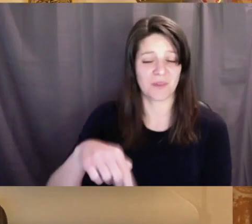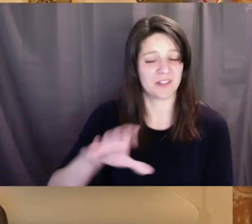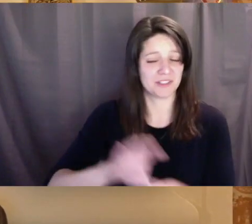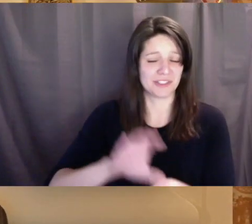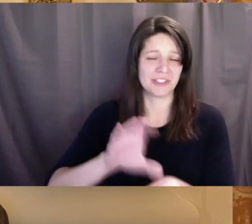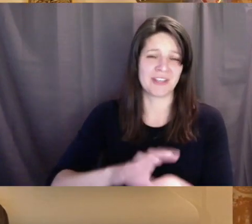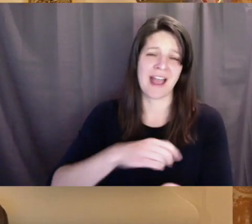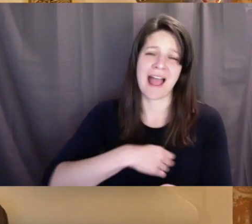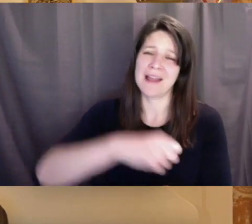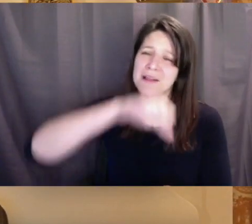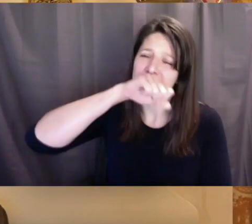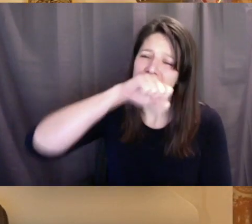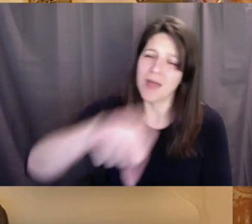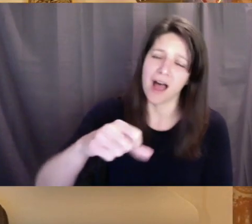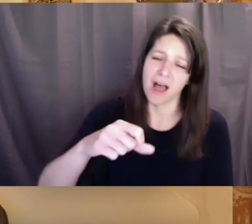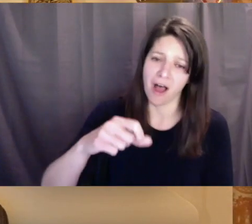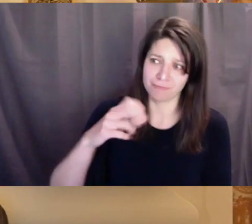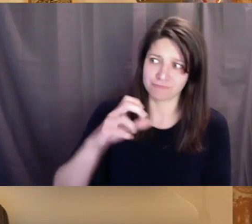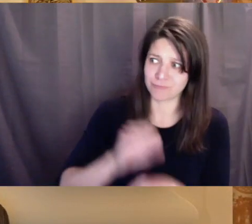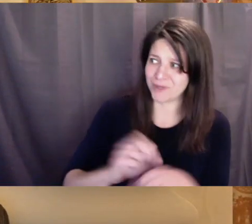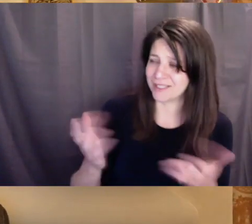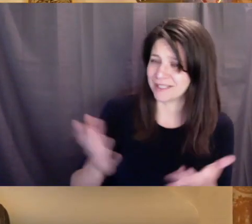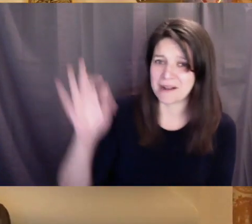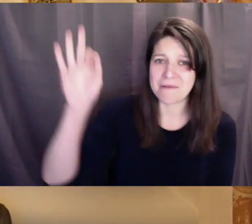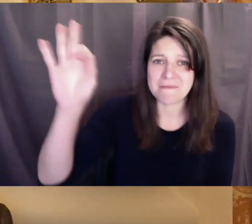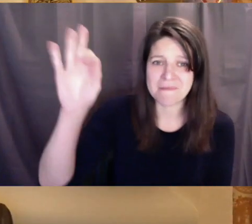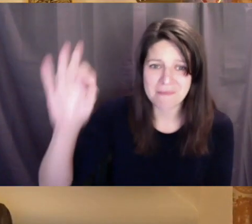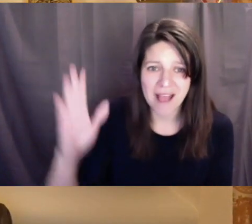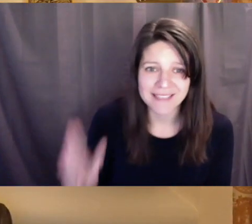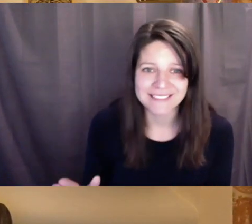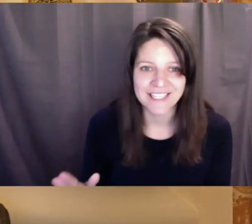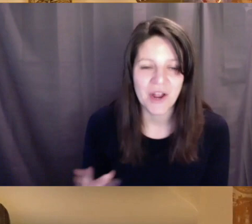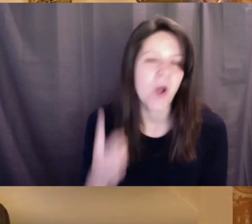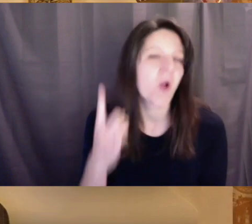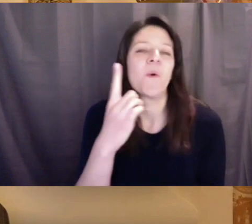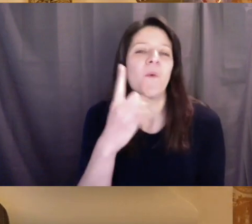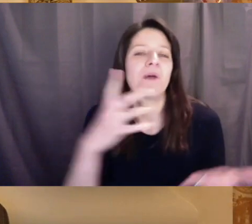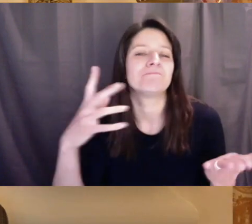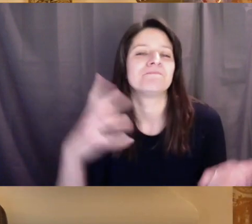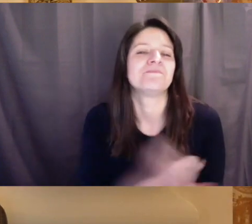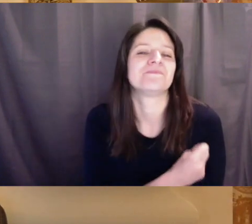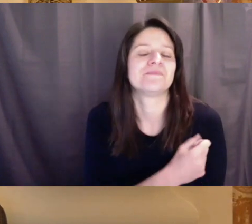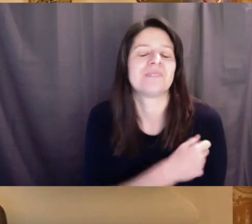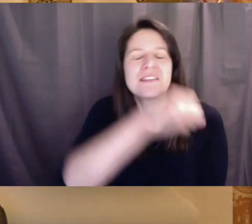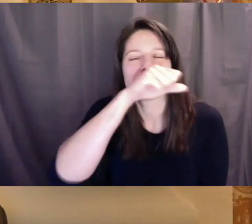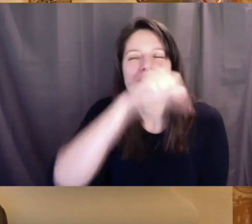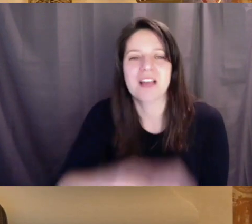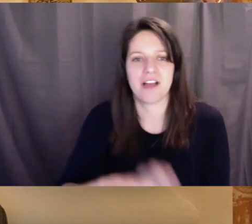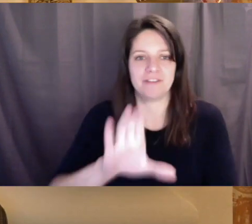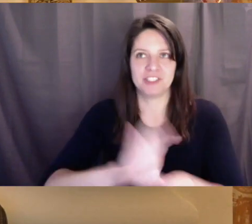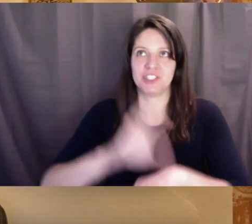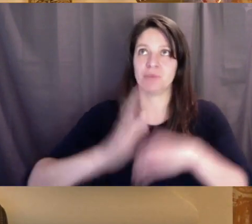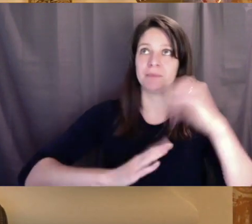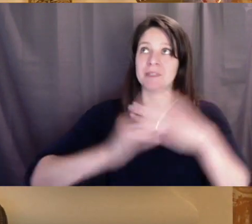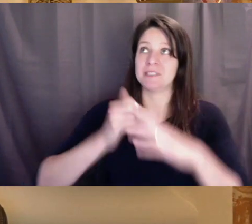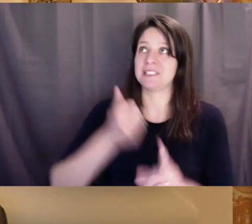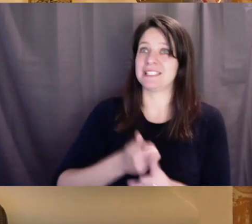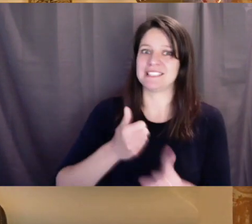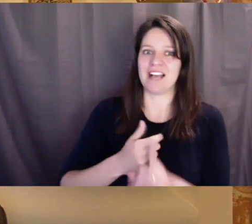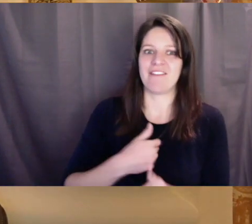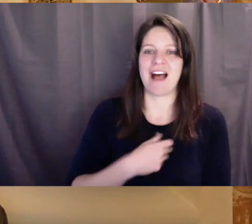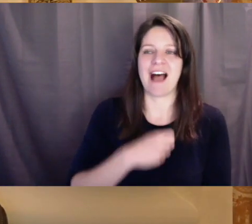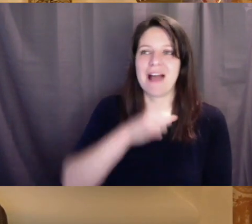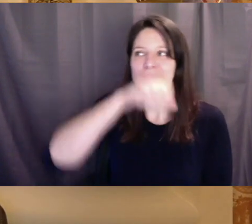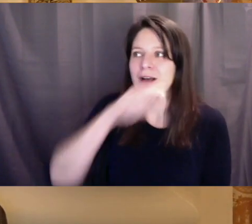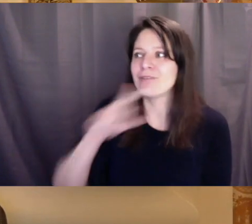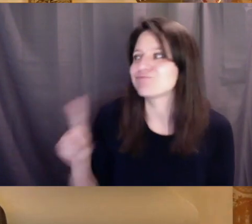There are so many things that I love about being pastor of this church. And one is that I'm able to explore all the nooks and